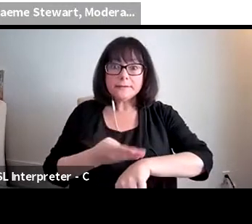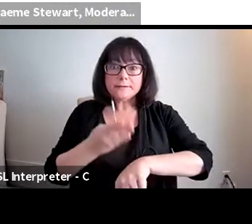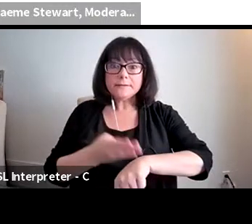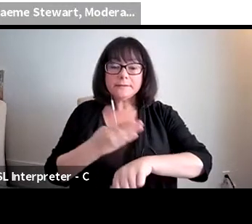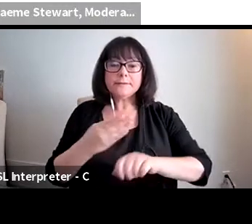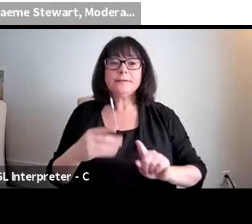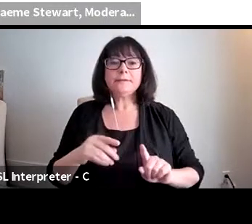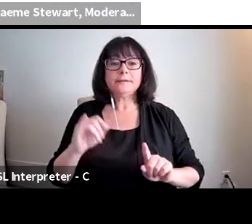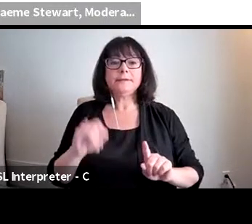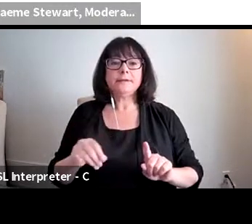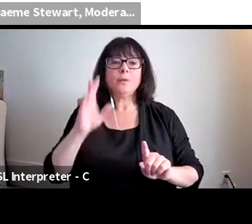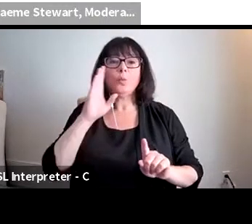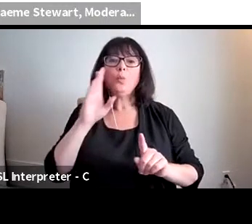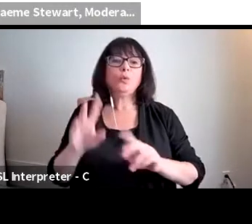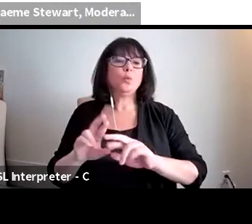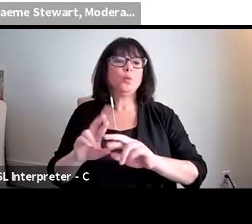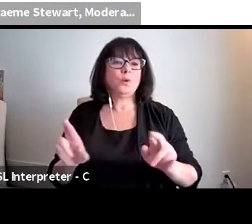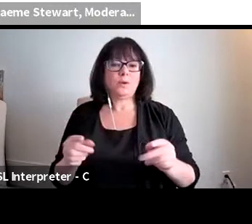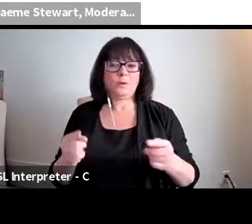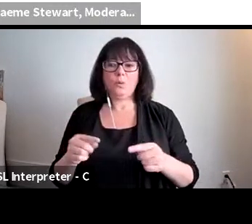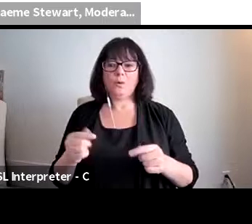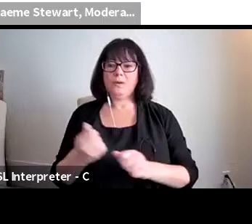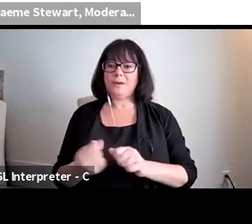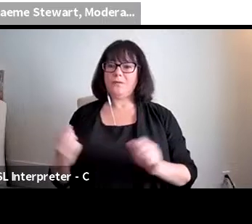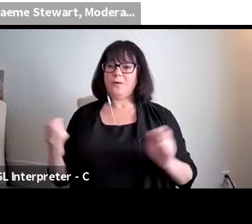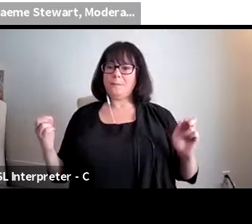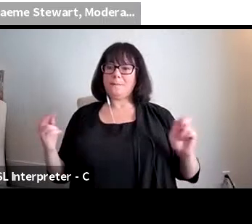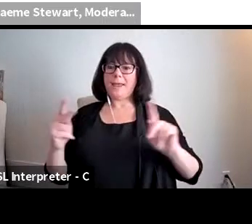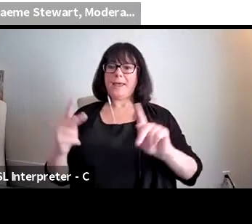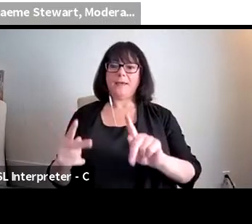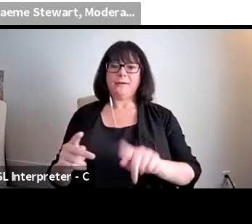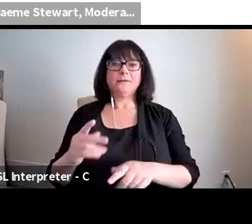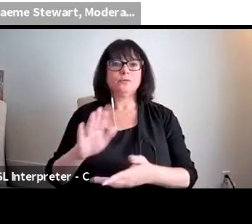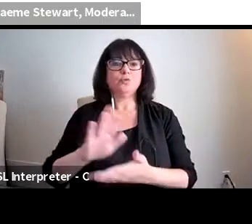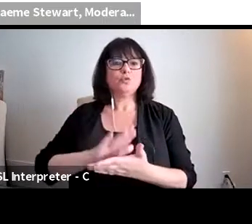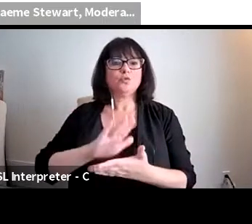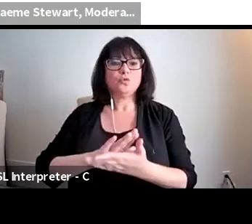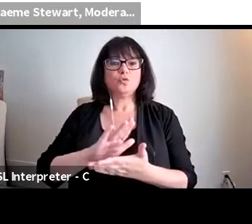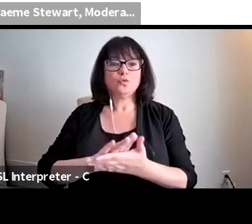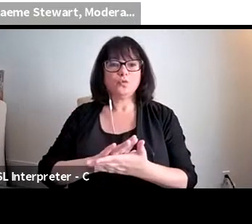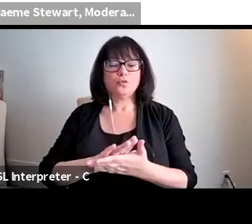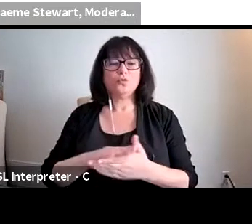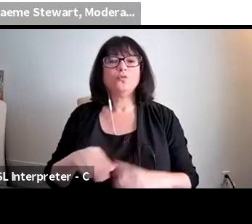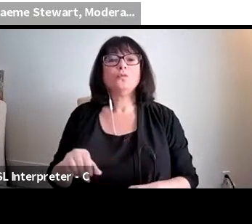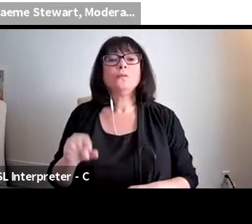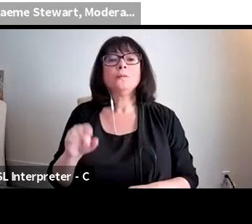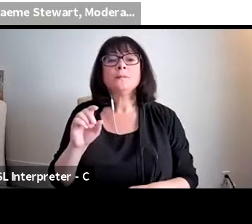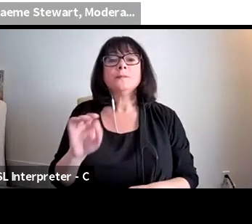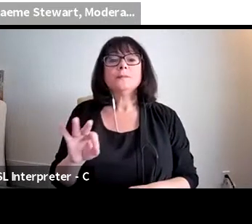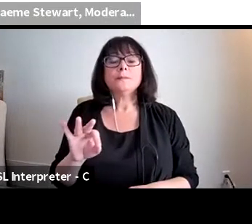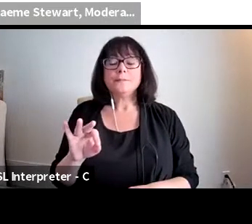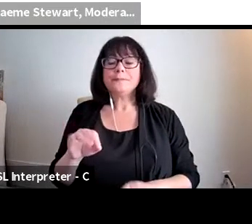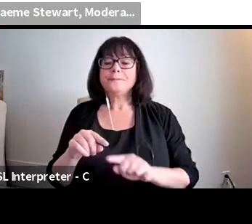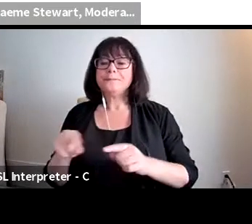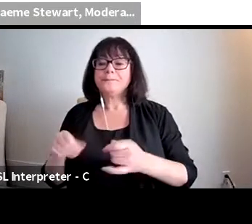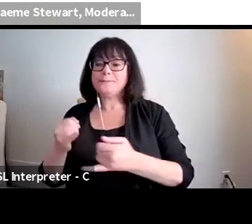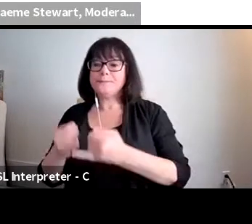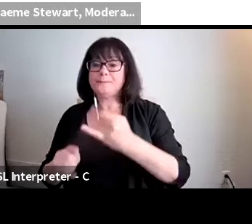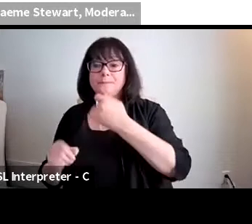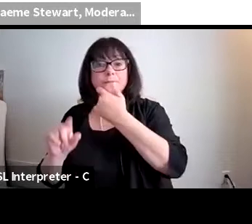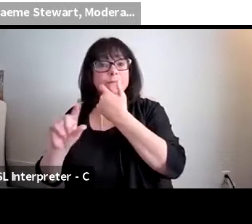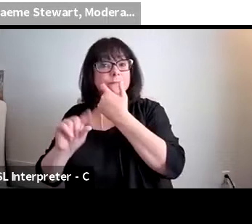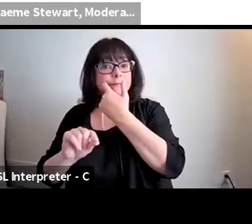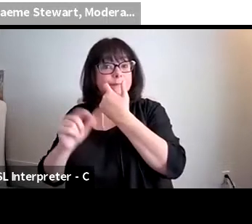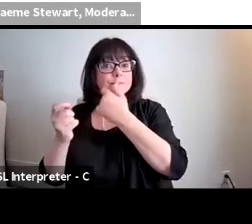but certainly by the time we get back to campus. If it's after the end of the calendar year, there will be a number of classrooms done. So we're really trying to shorten